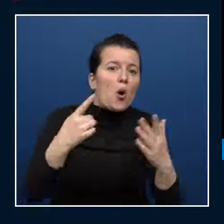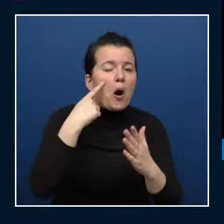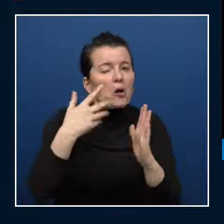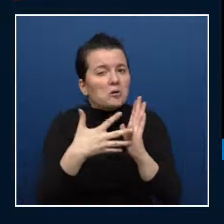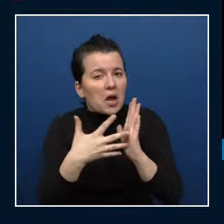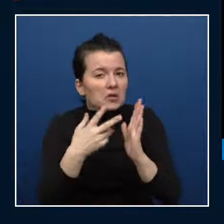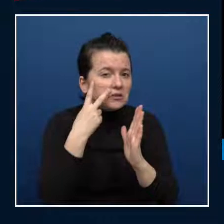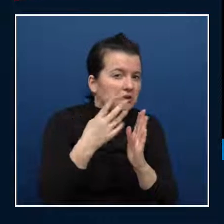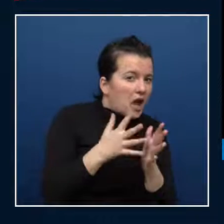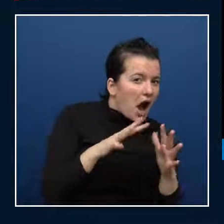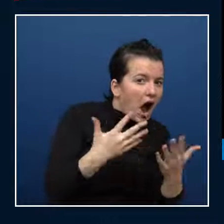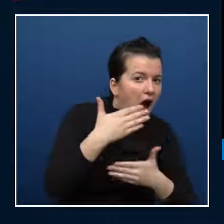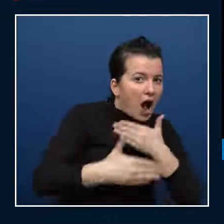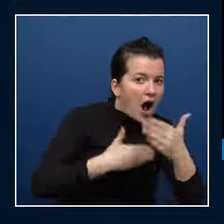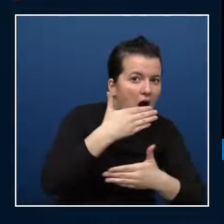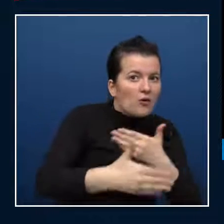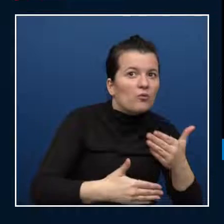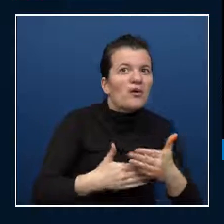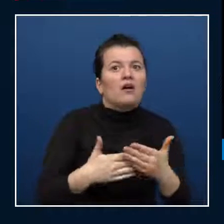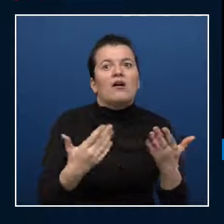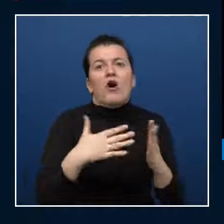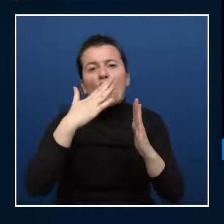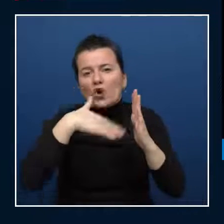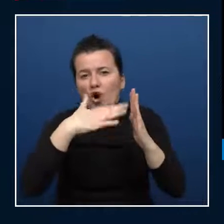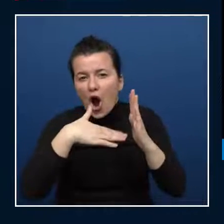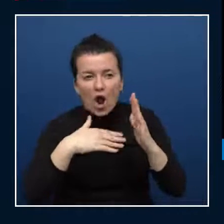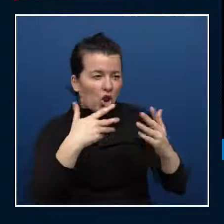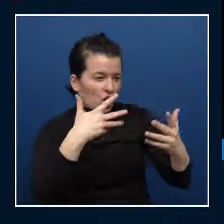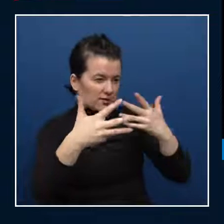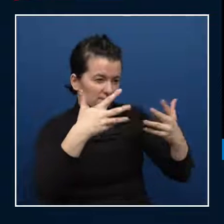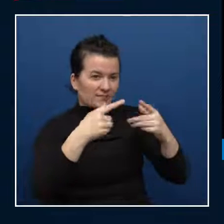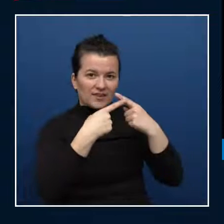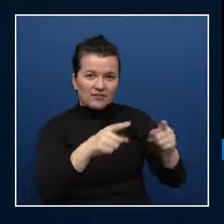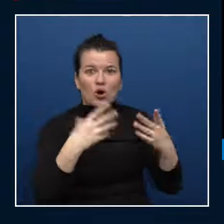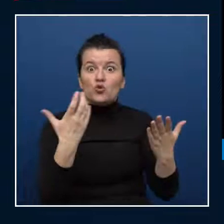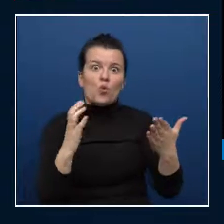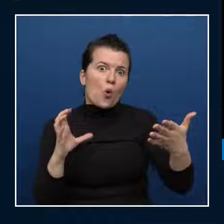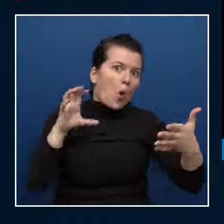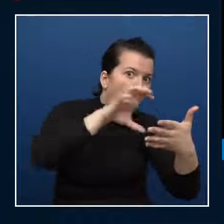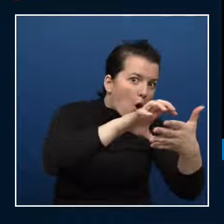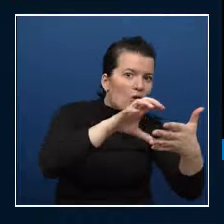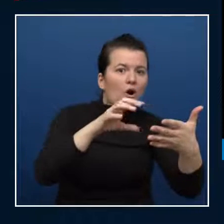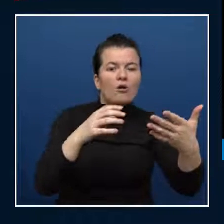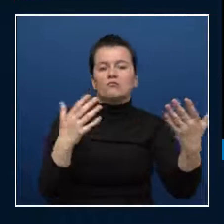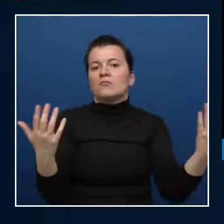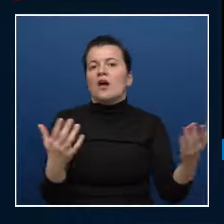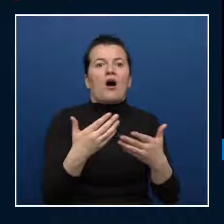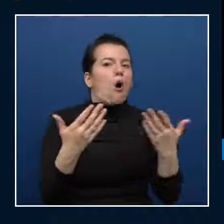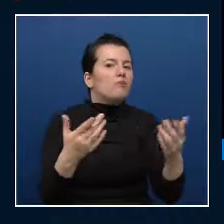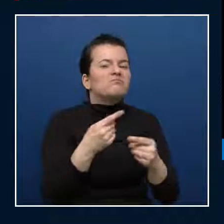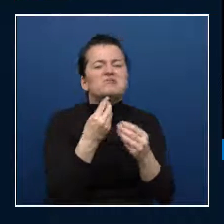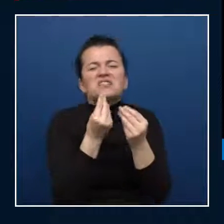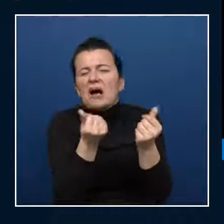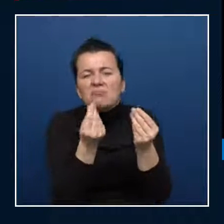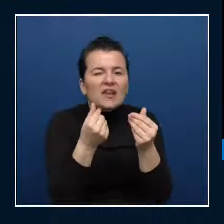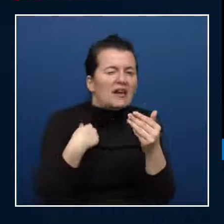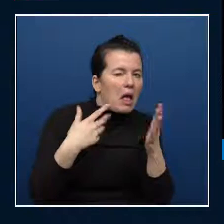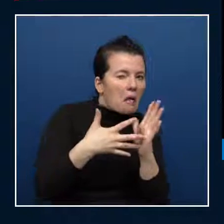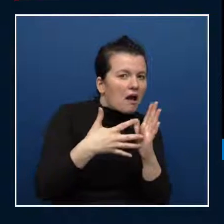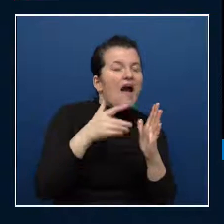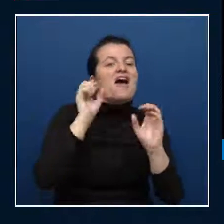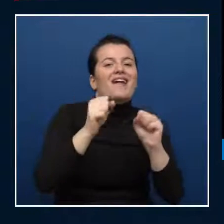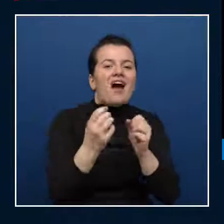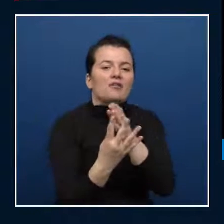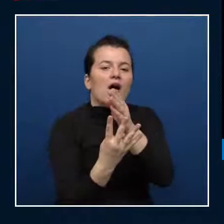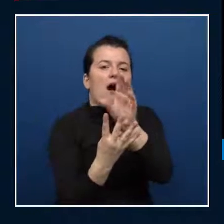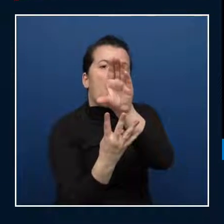perform to a different color theme or new logos on your website and see if they notice that kind of thing. So that's a scenario and